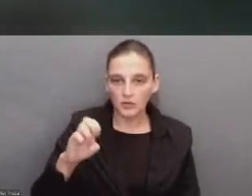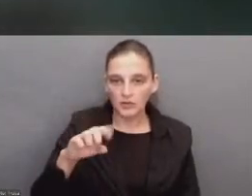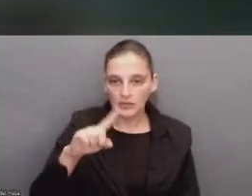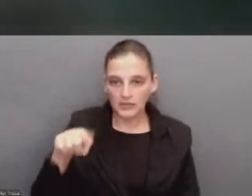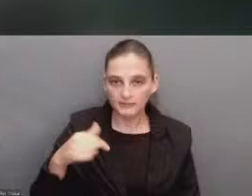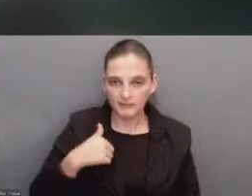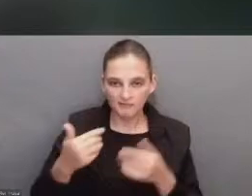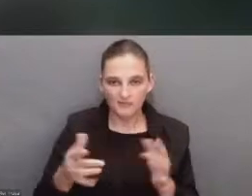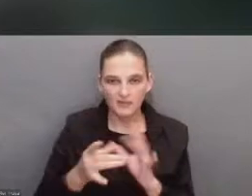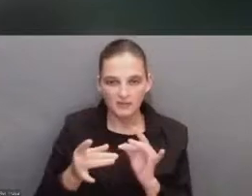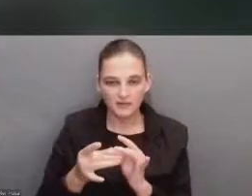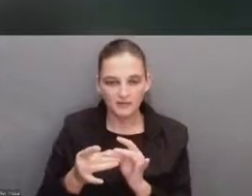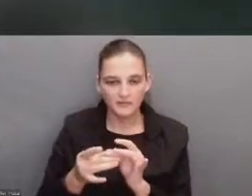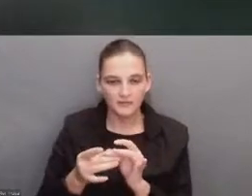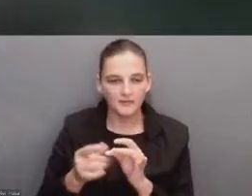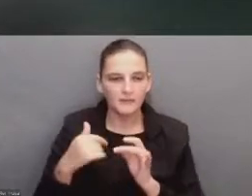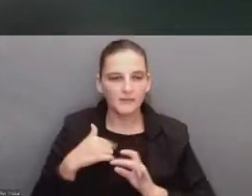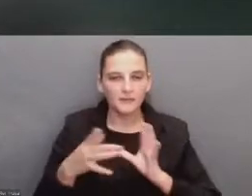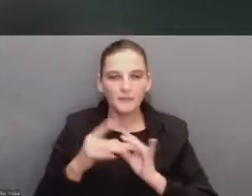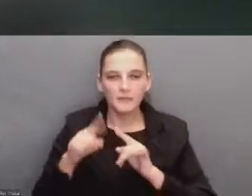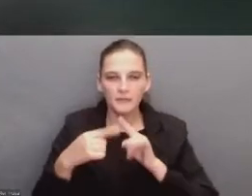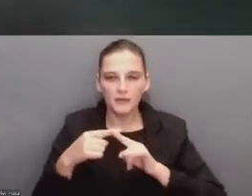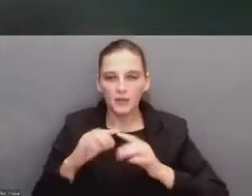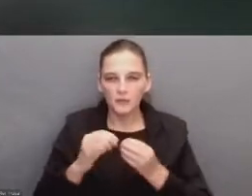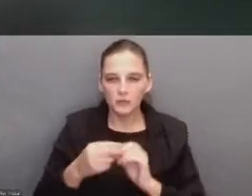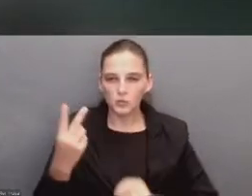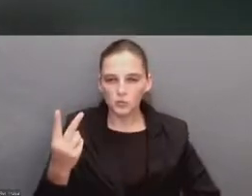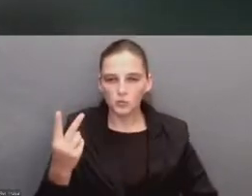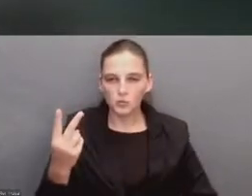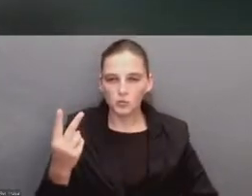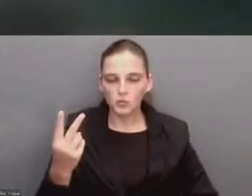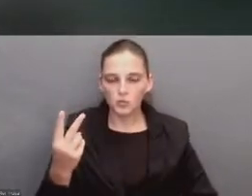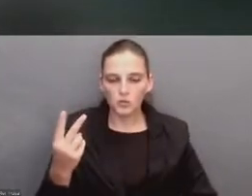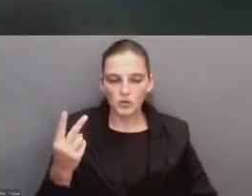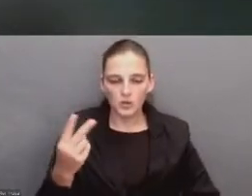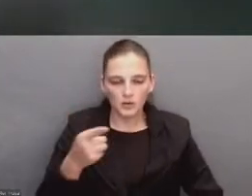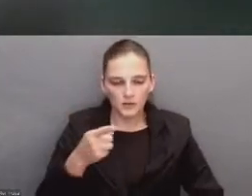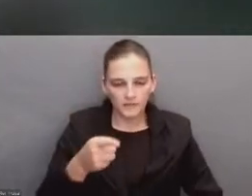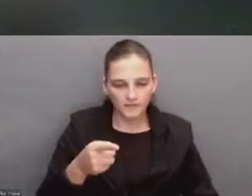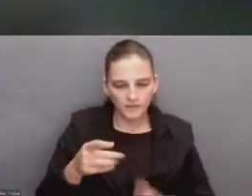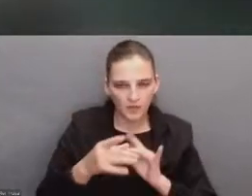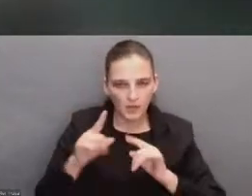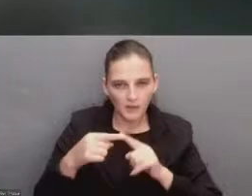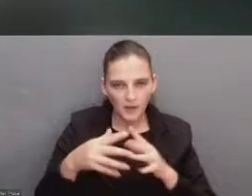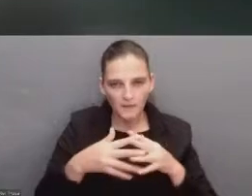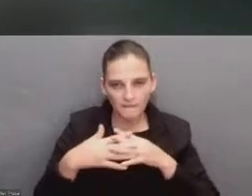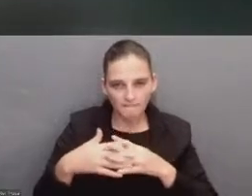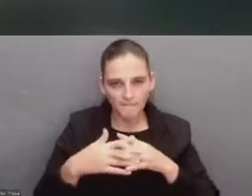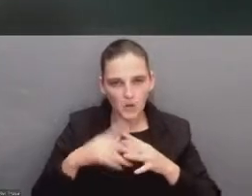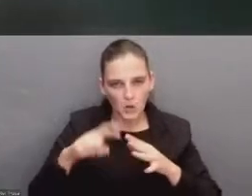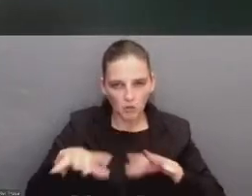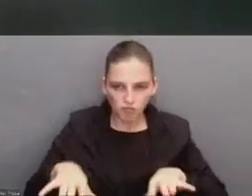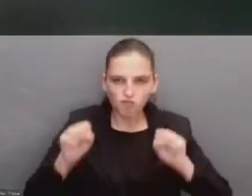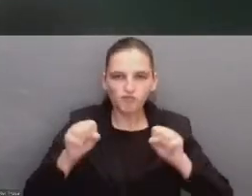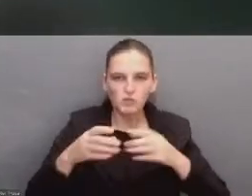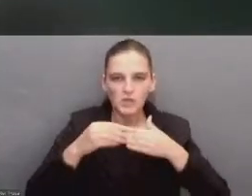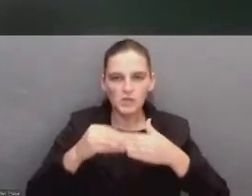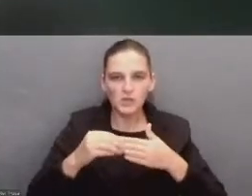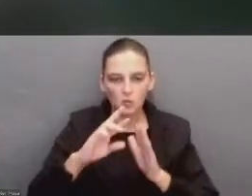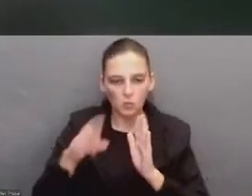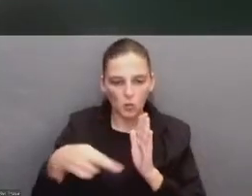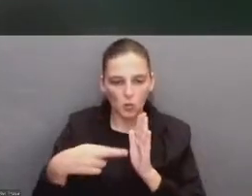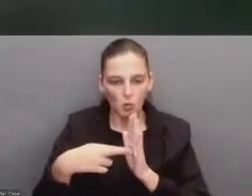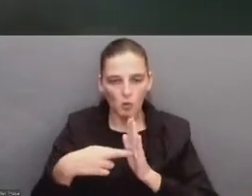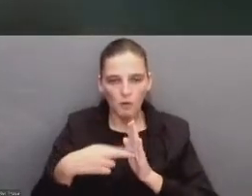comment about problem statement number 2, related to the United States taking an active leadership role in